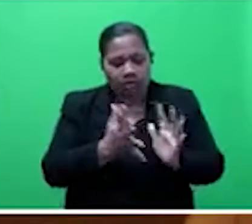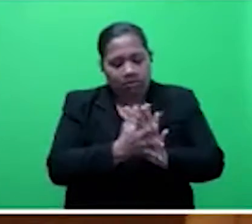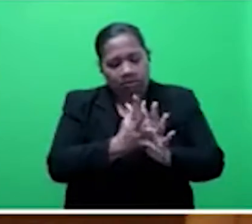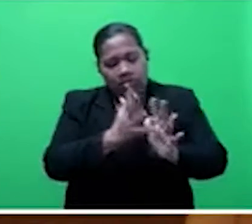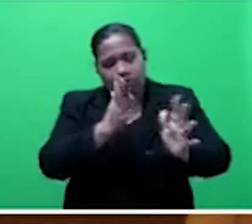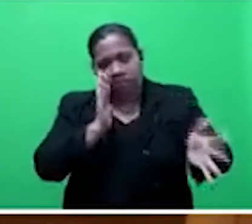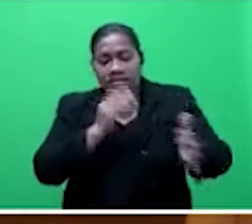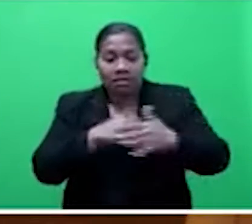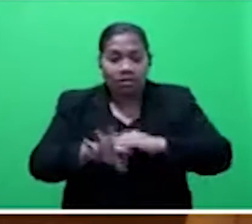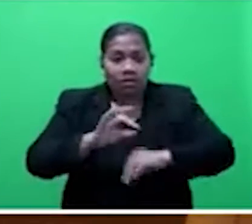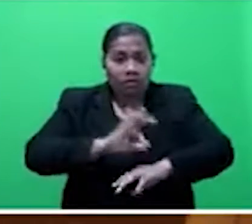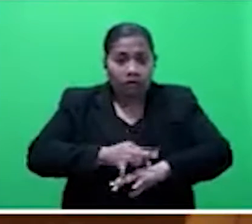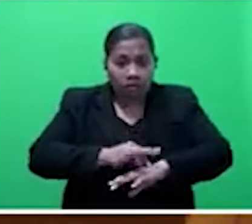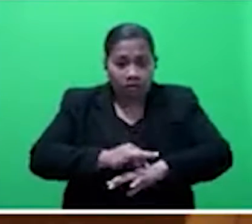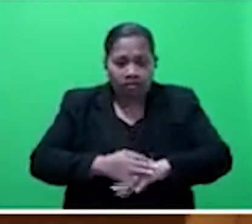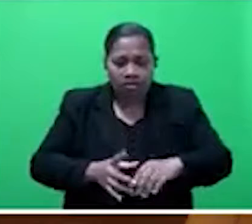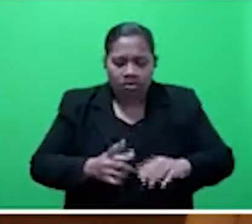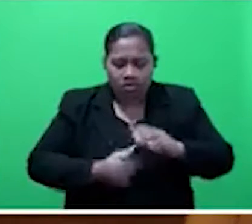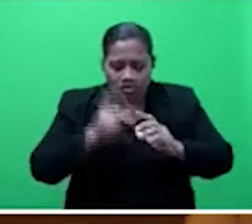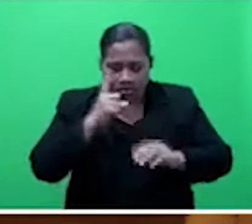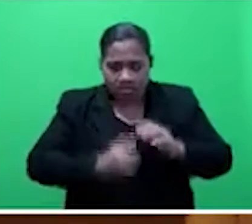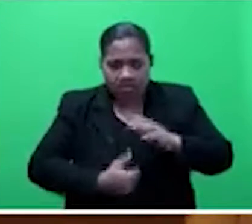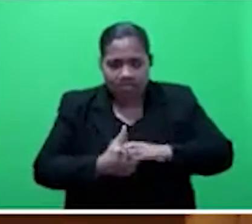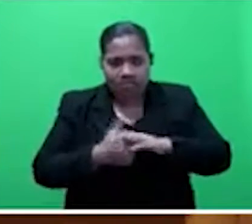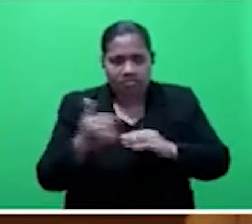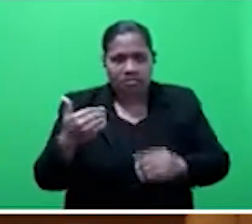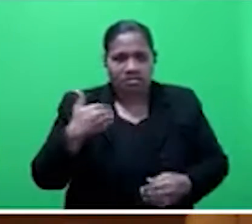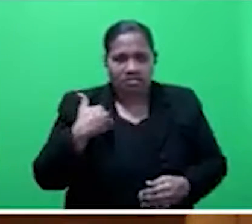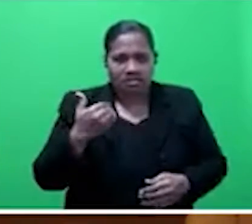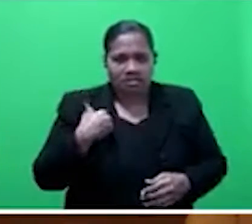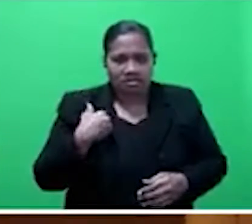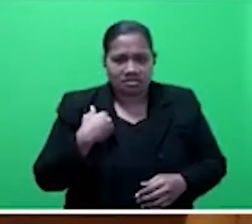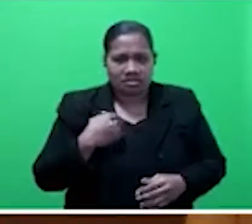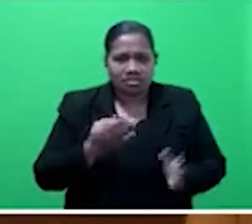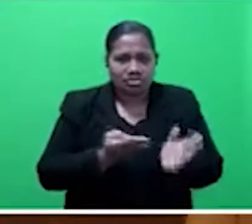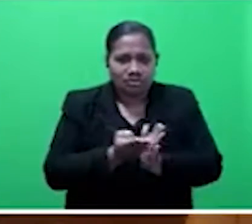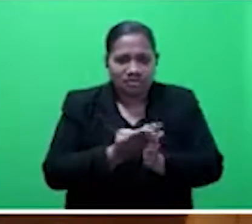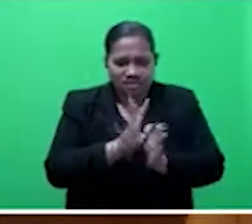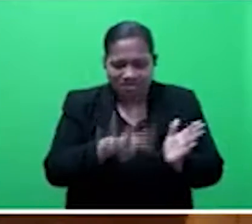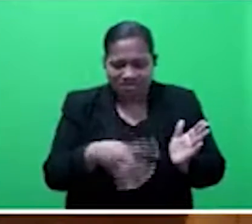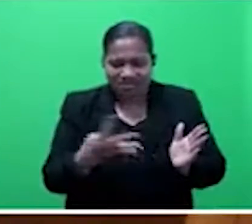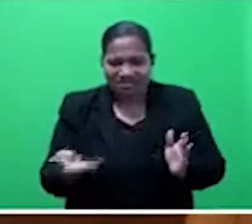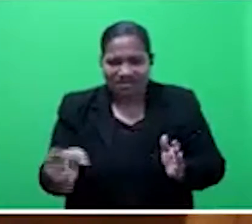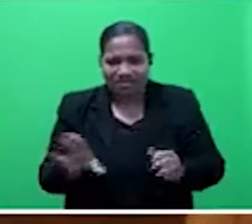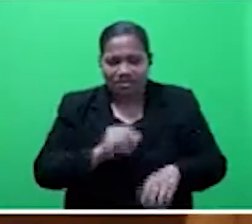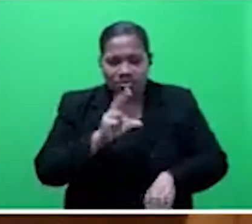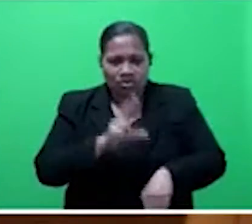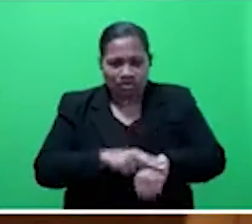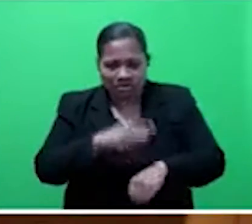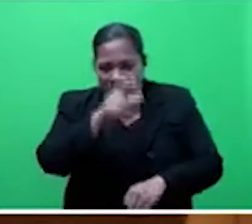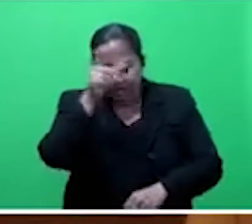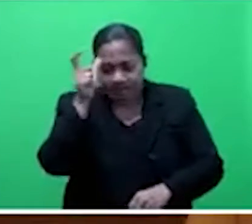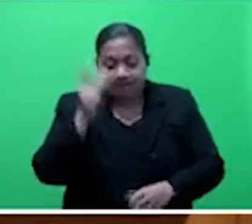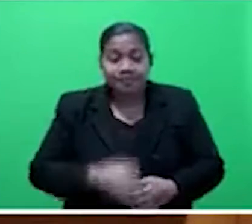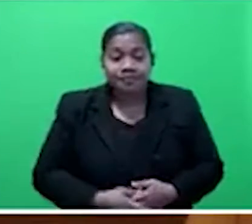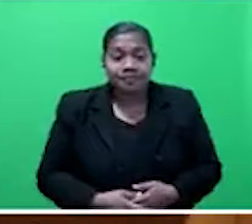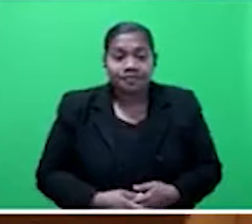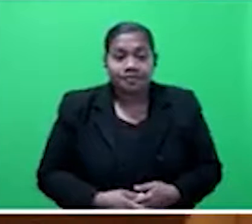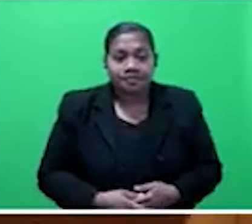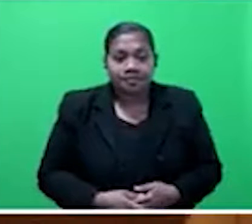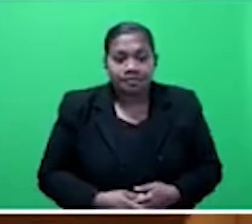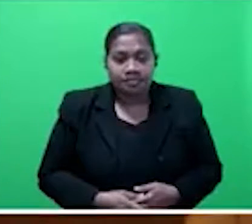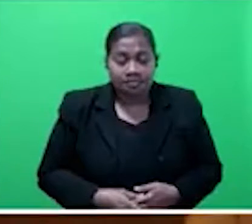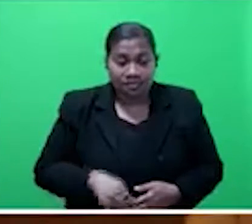centers to access health services in a timely manner. The scheme can only be described as a